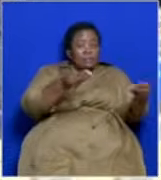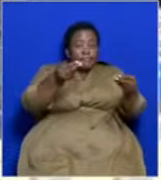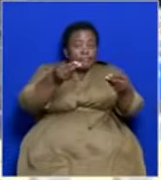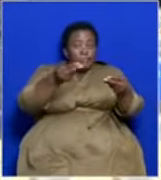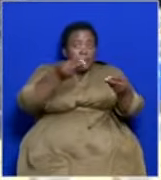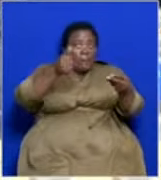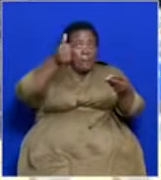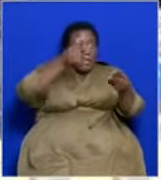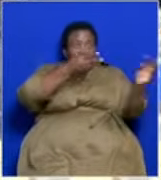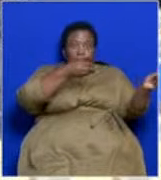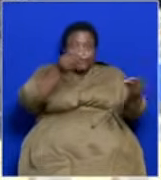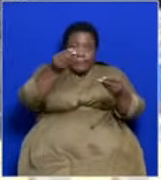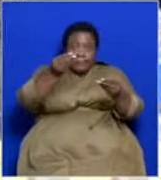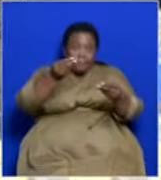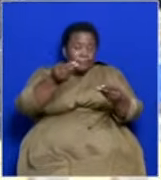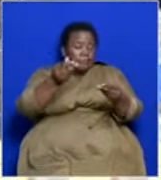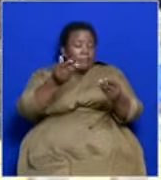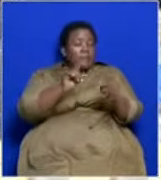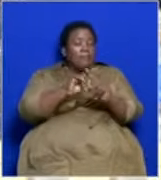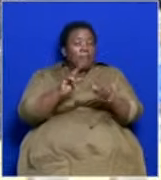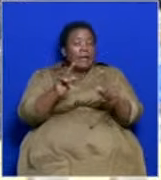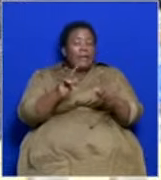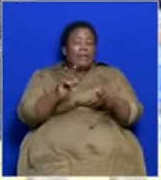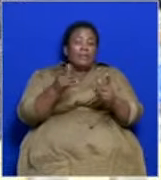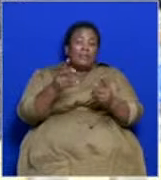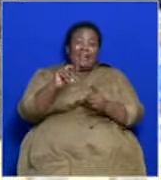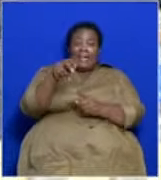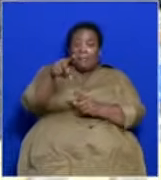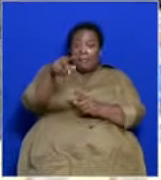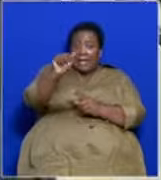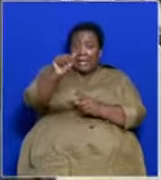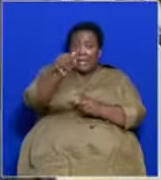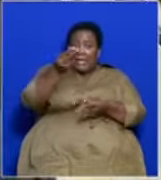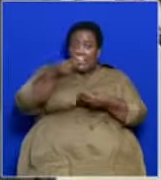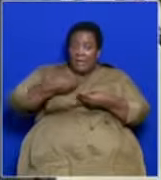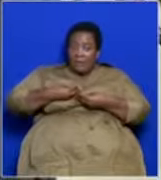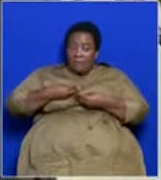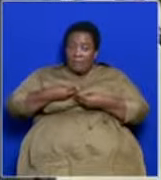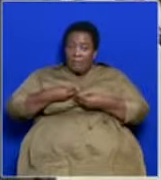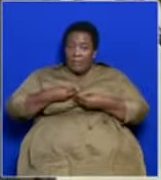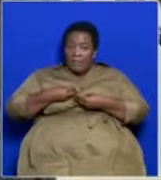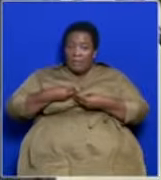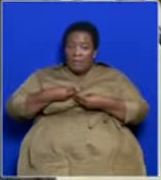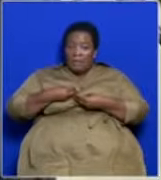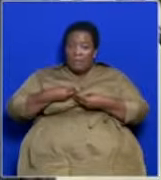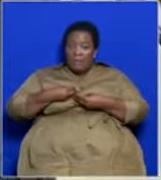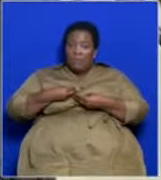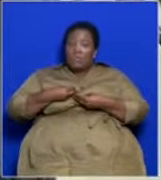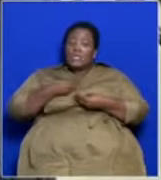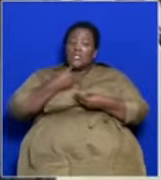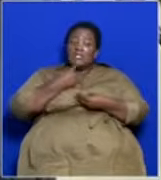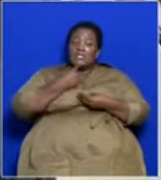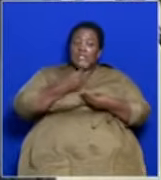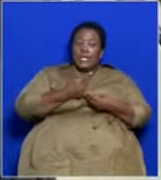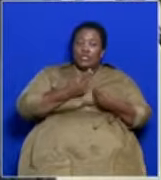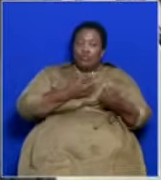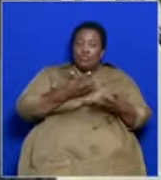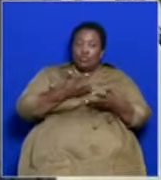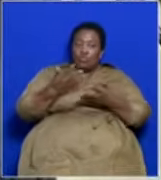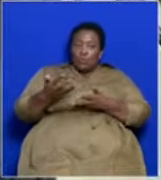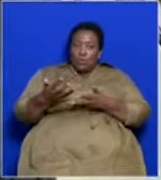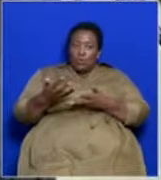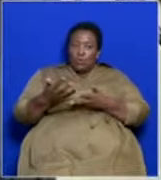the NPA gives me directive, what is the way forward? I